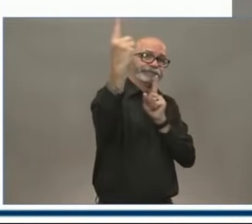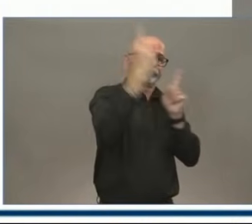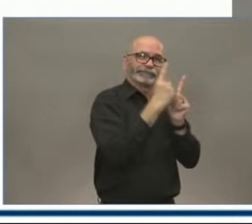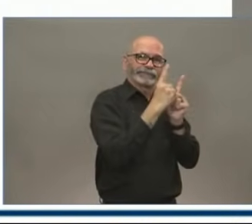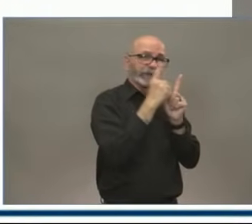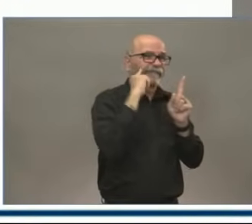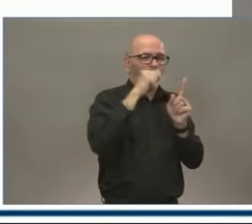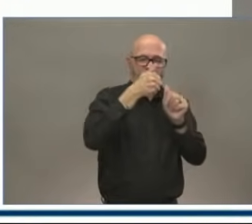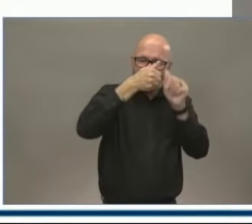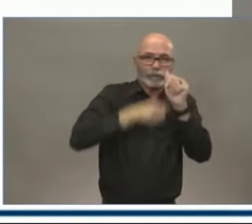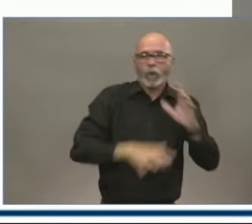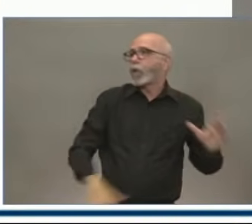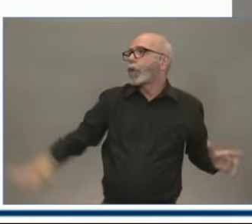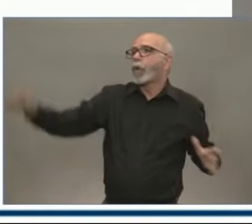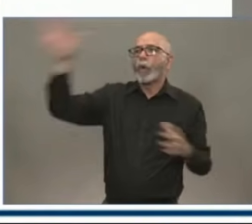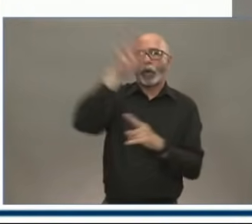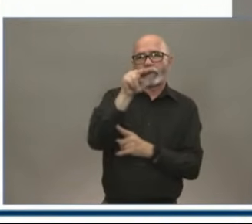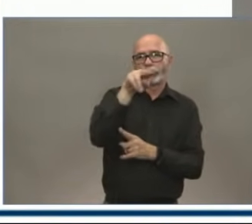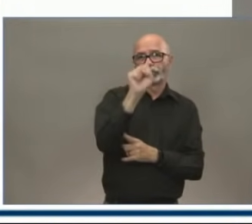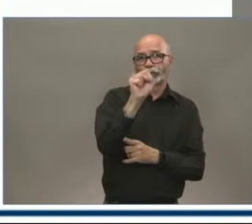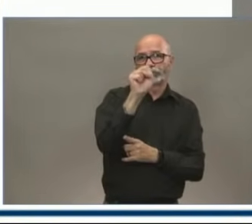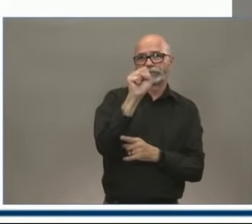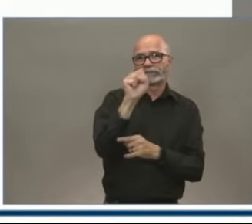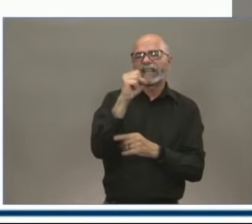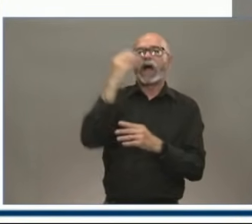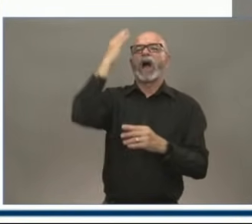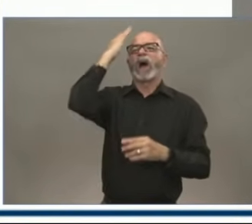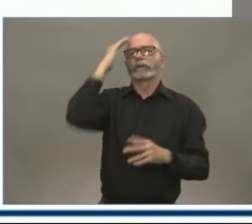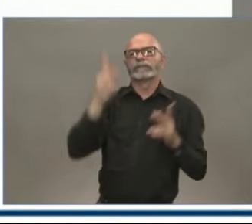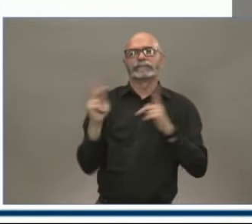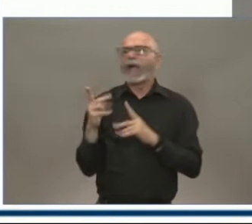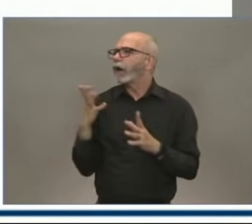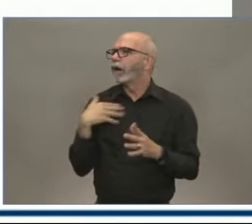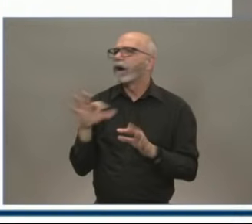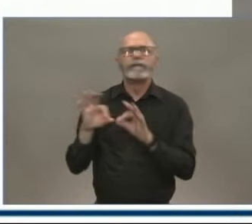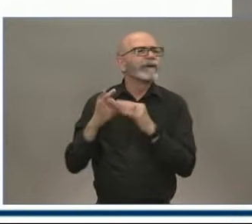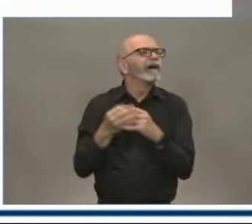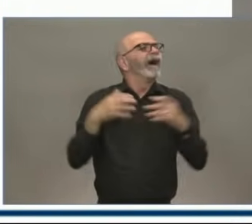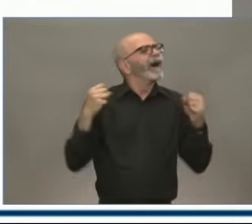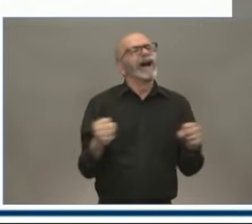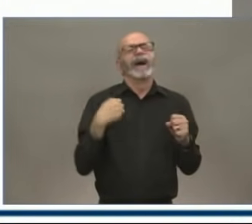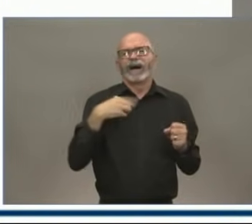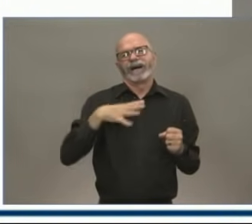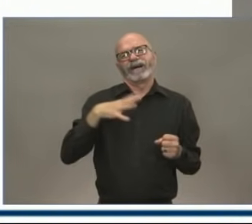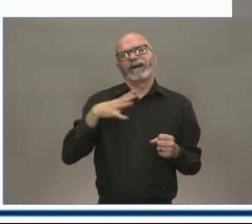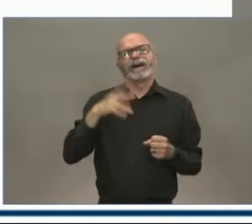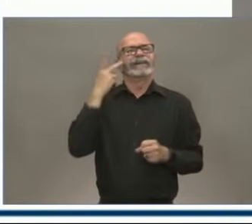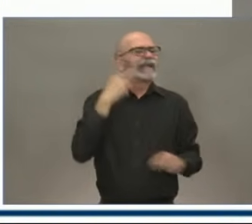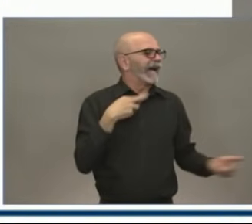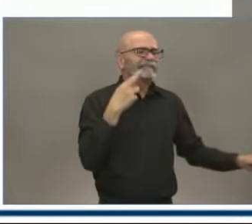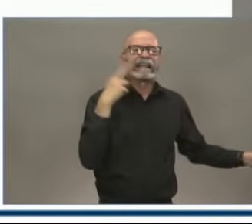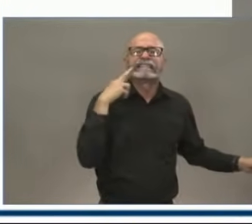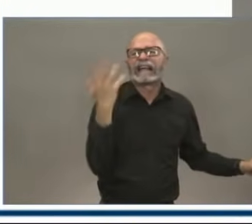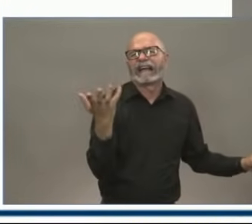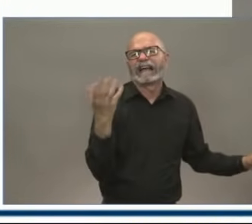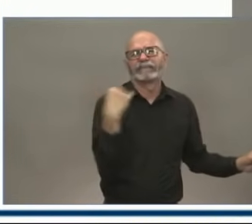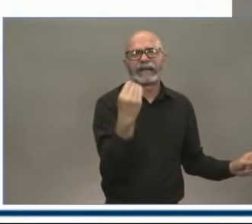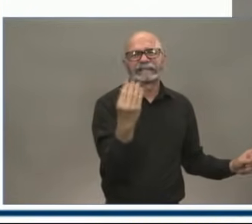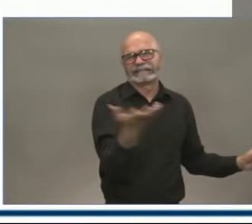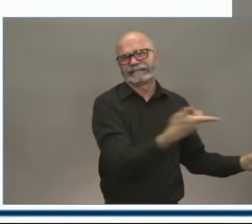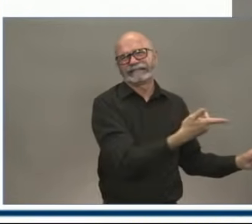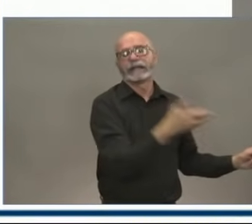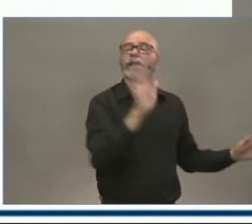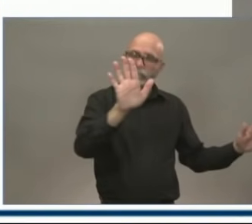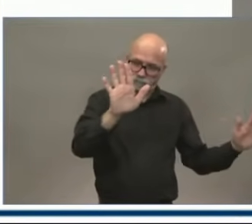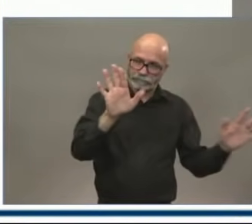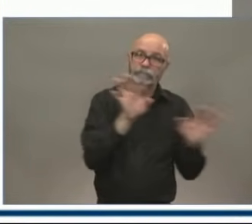I know this puts some imposition on families and the residents, but we felt it's a necessary step